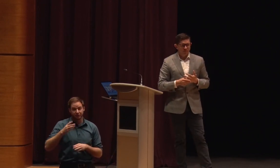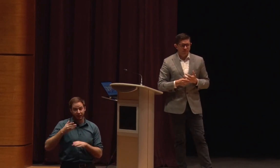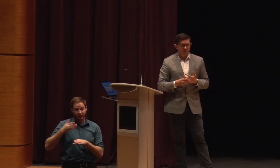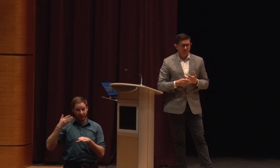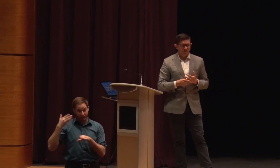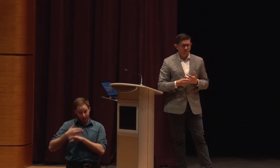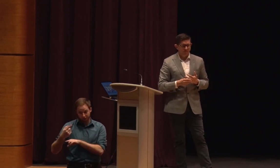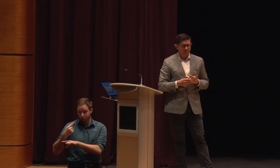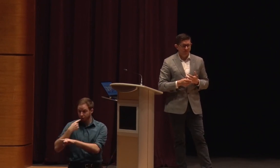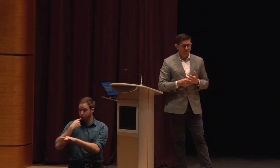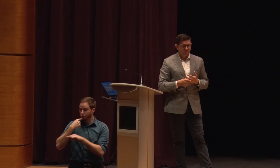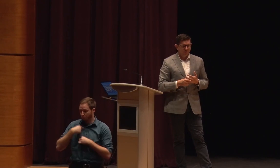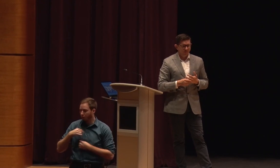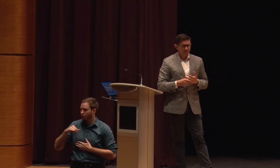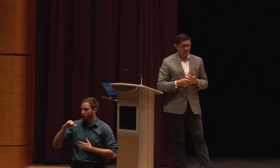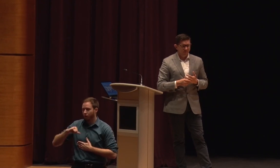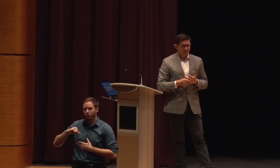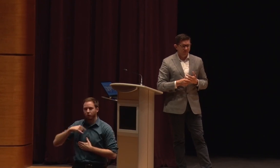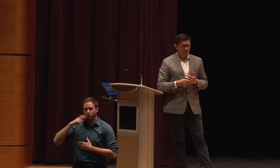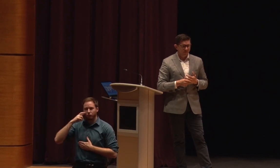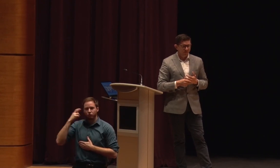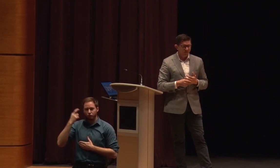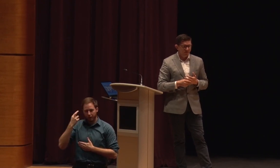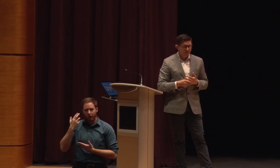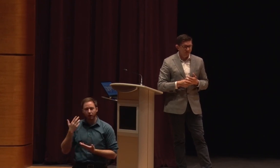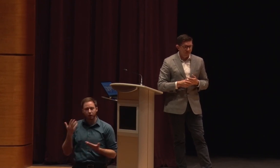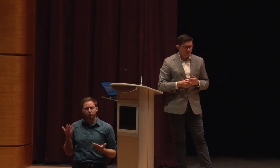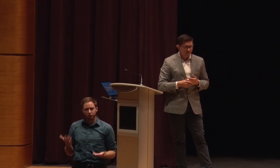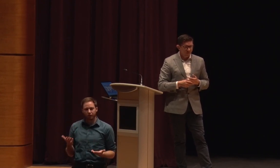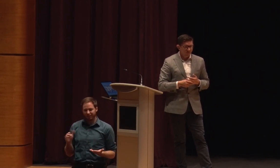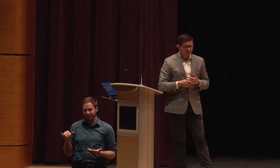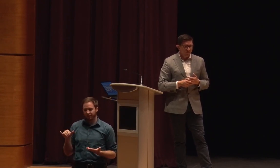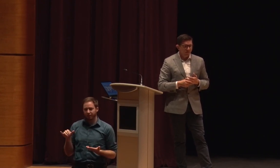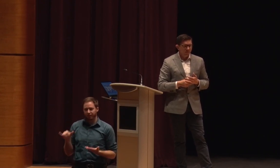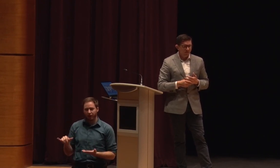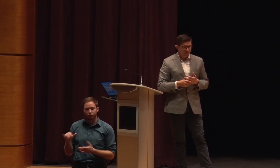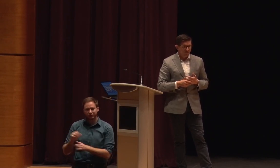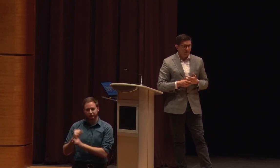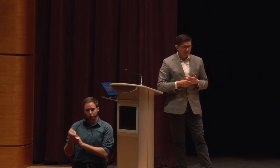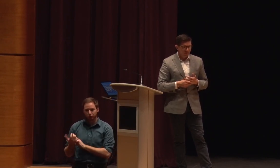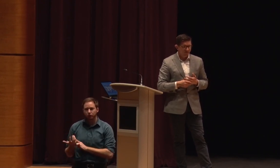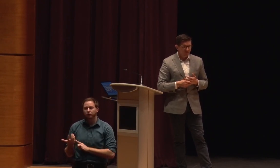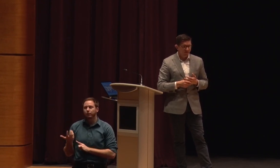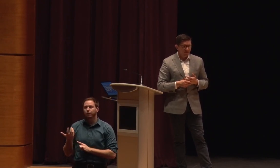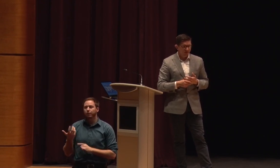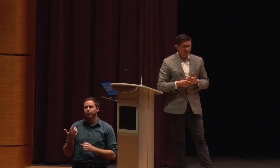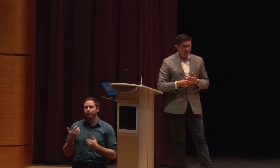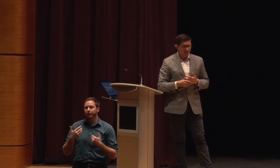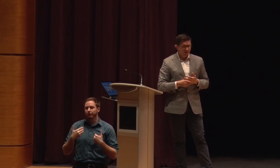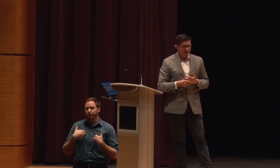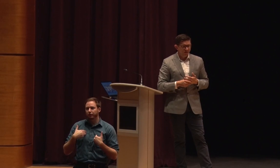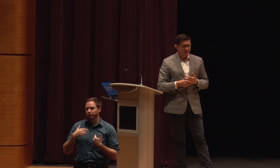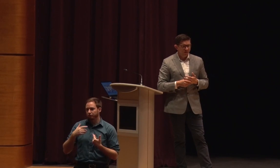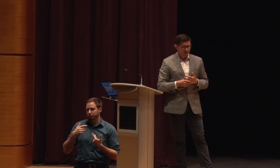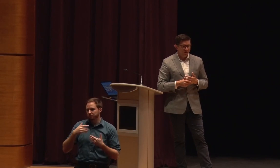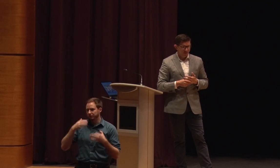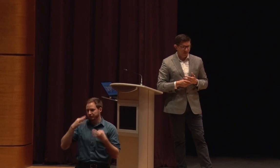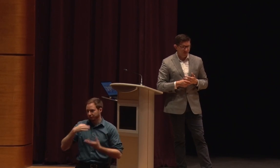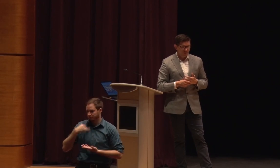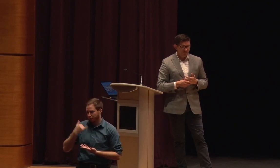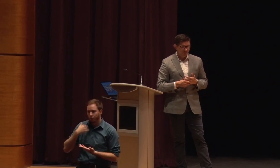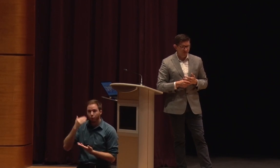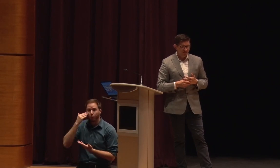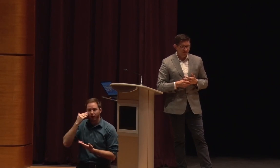After she told me, once I realized that this was a situation with her, certainly then I was aware